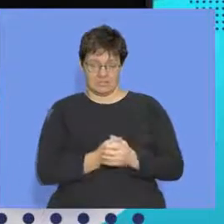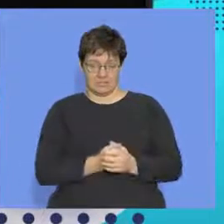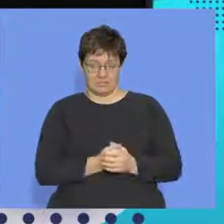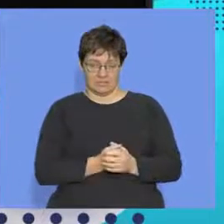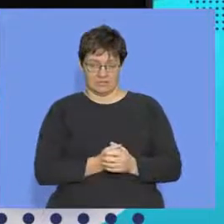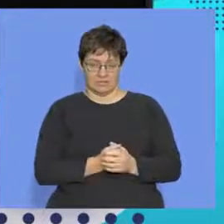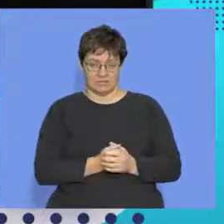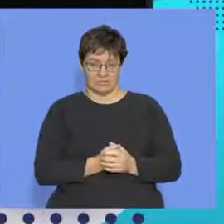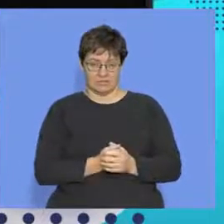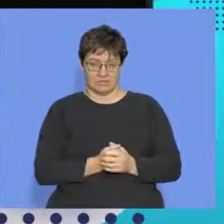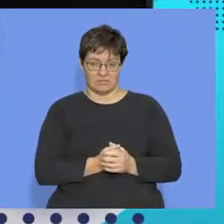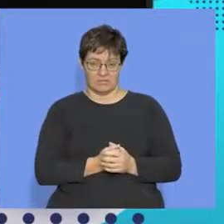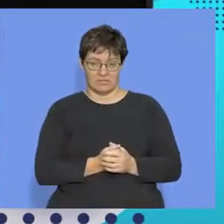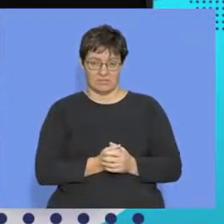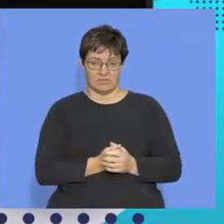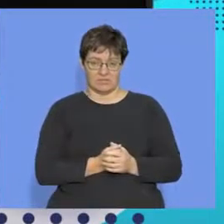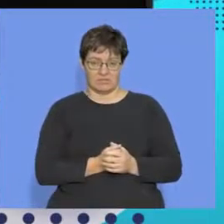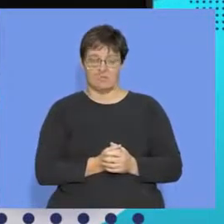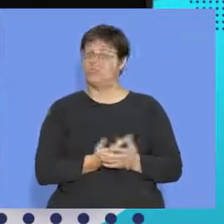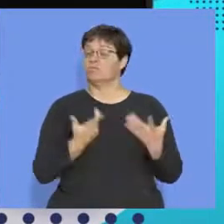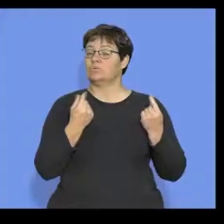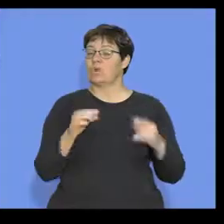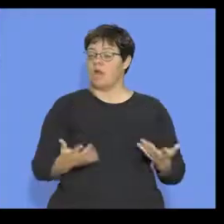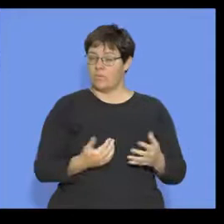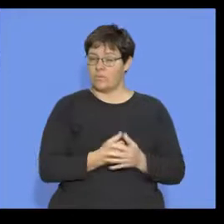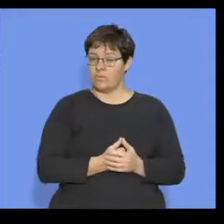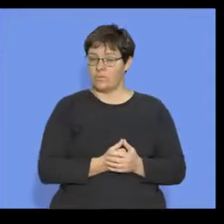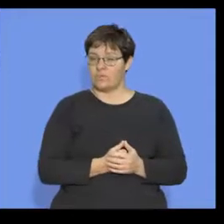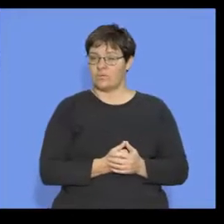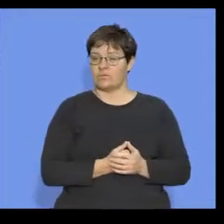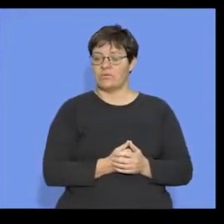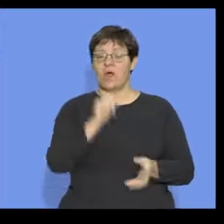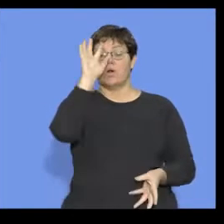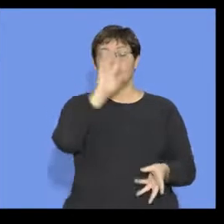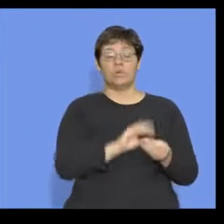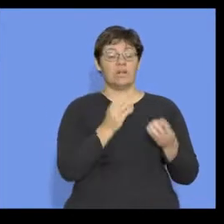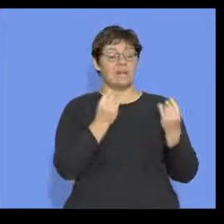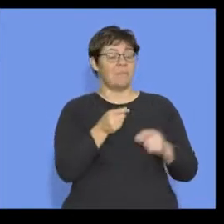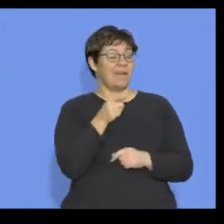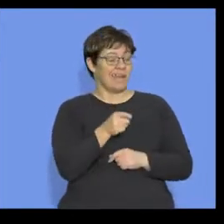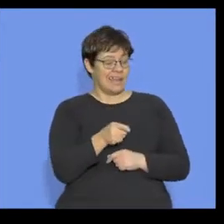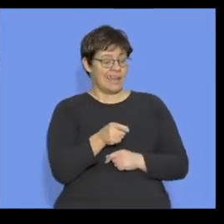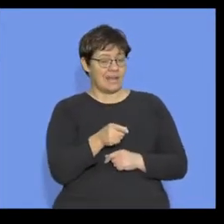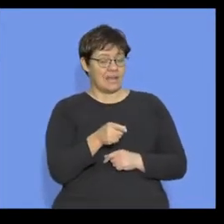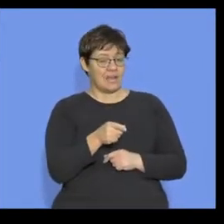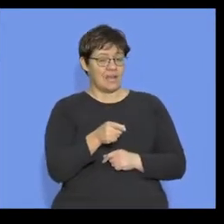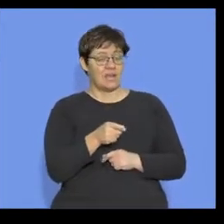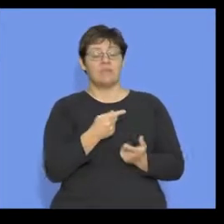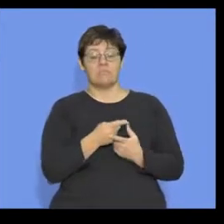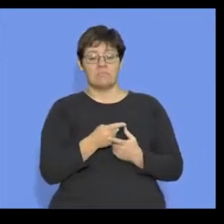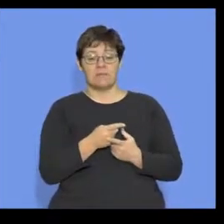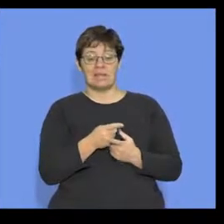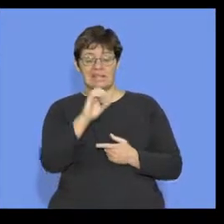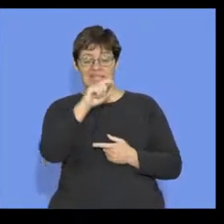about the probability. And how do we do that? So the total number of arrangement in the set is